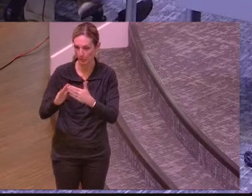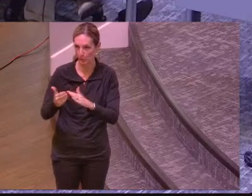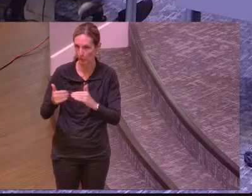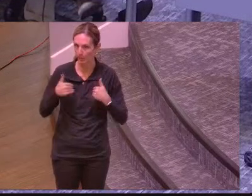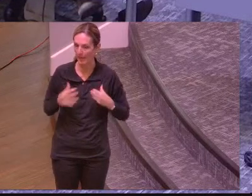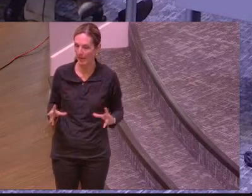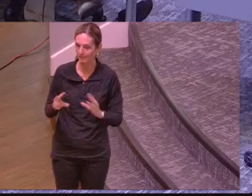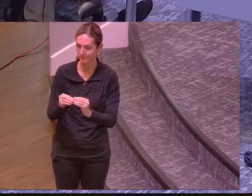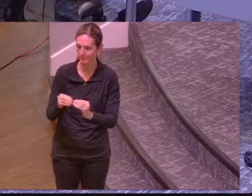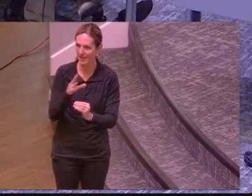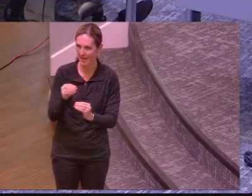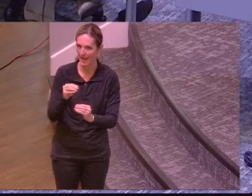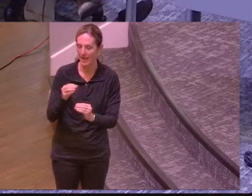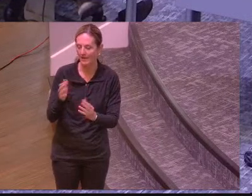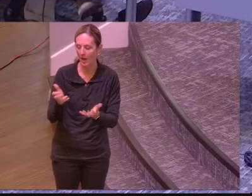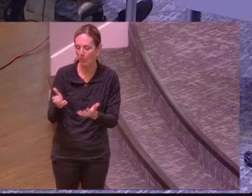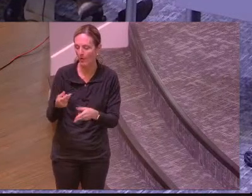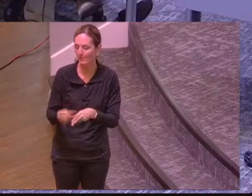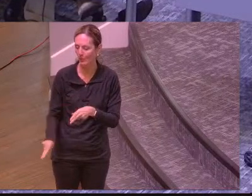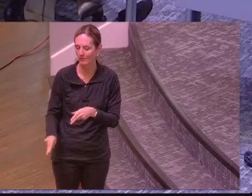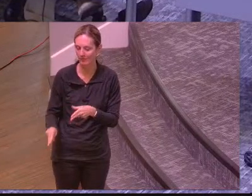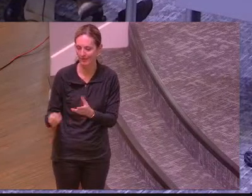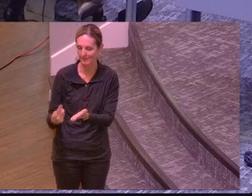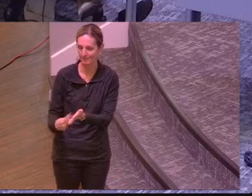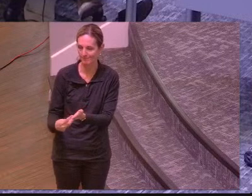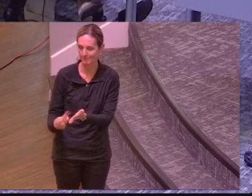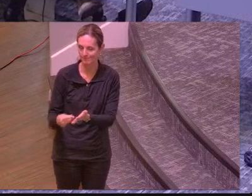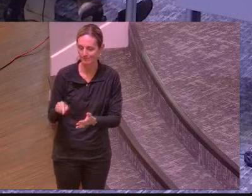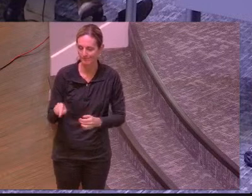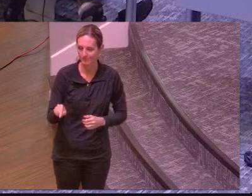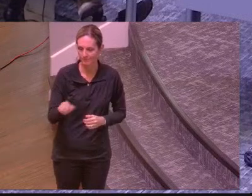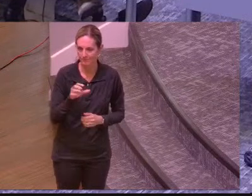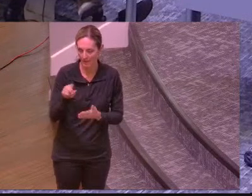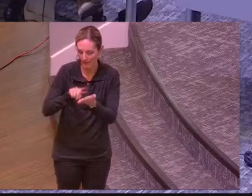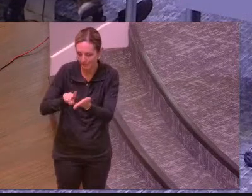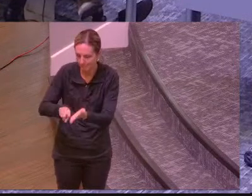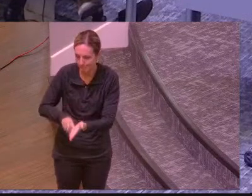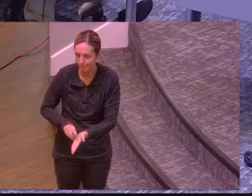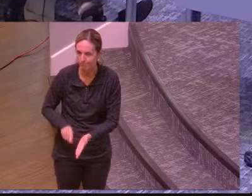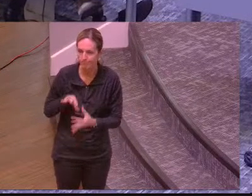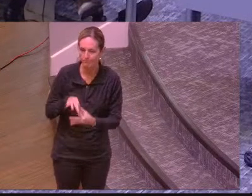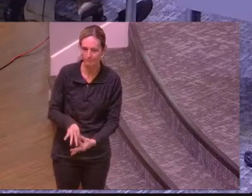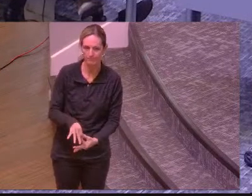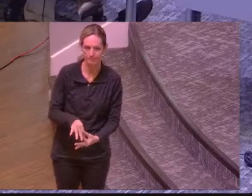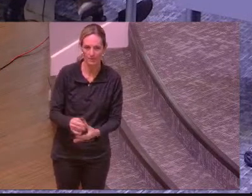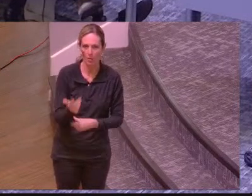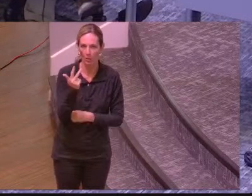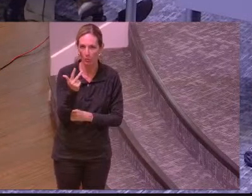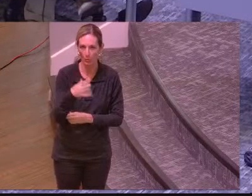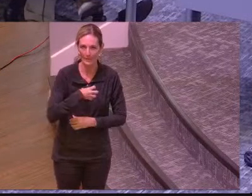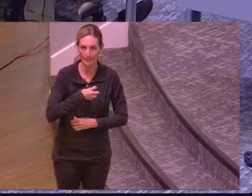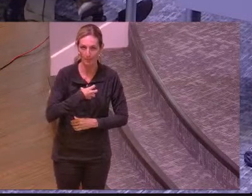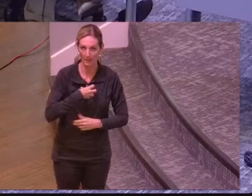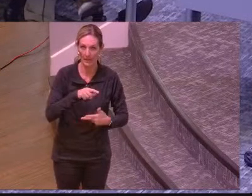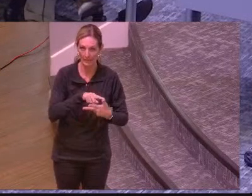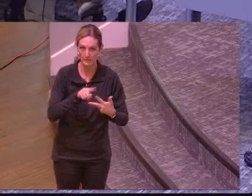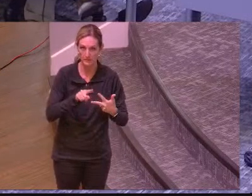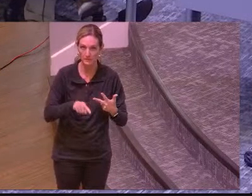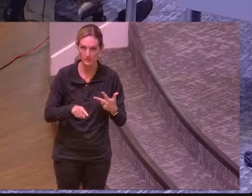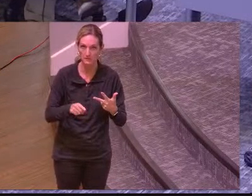received input at board meetings regarding that. The investigations regarding the 3 complaints have been